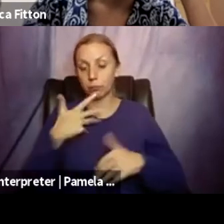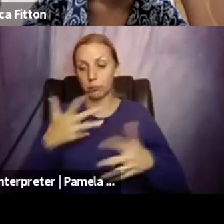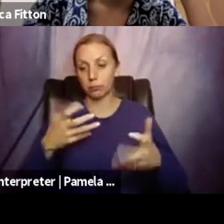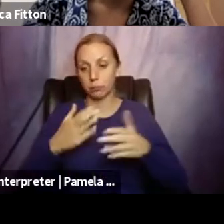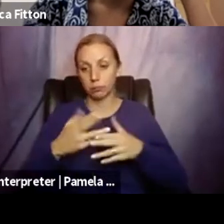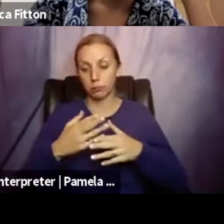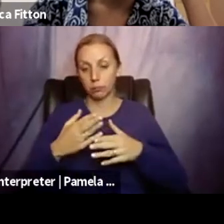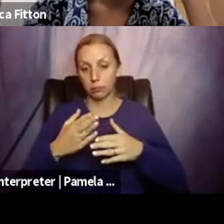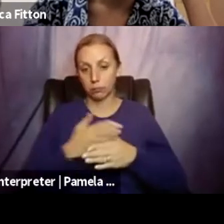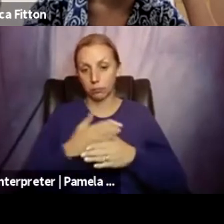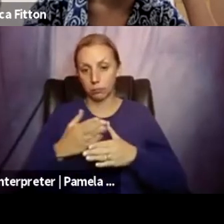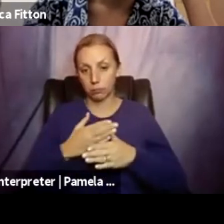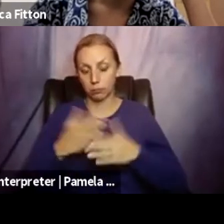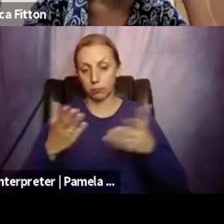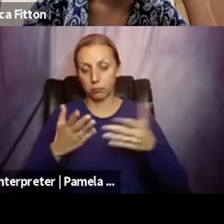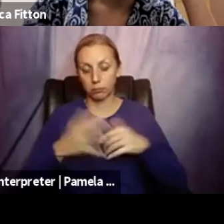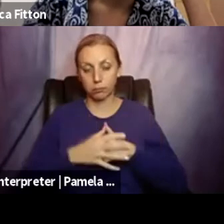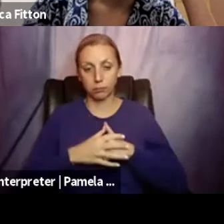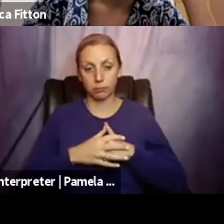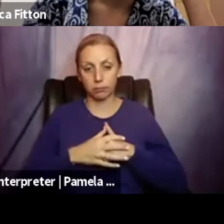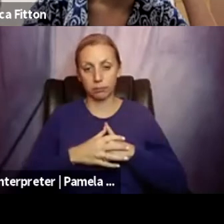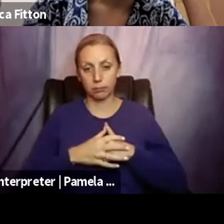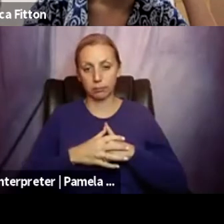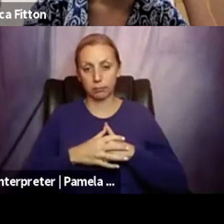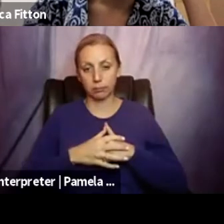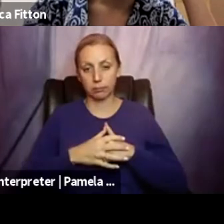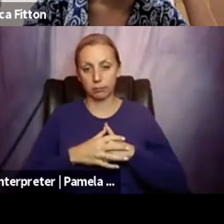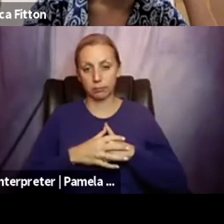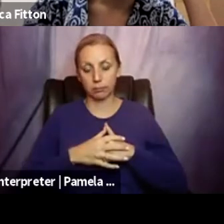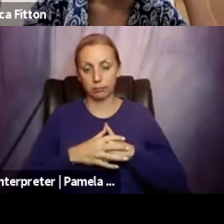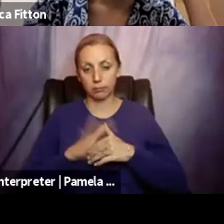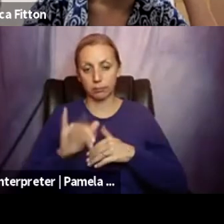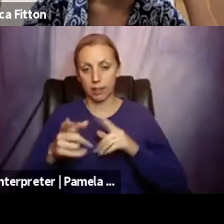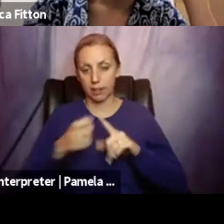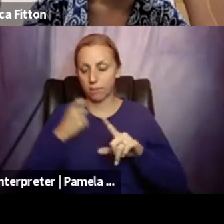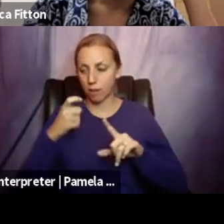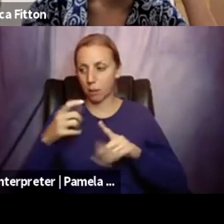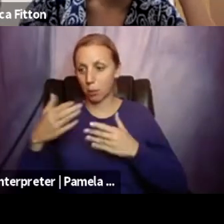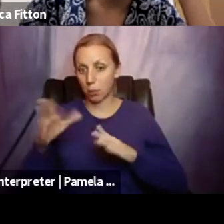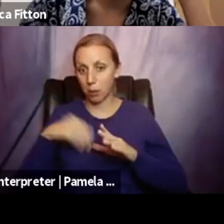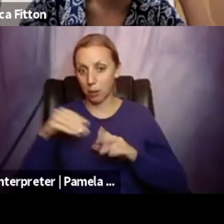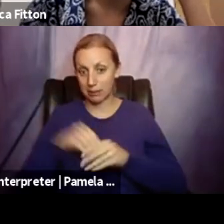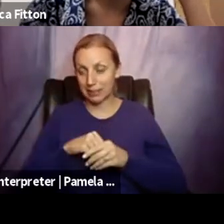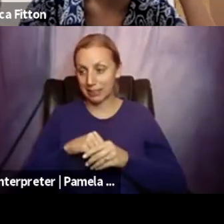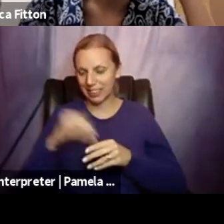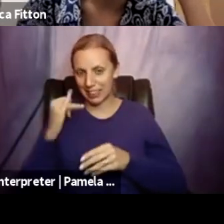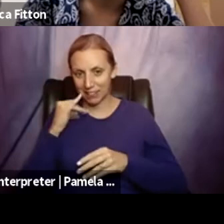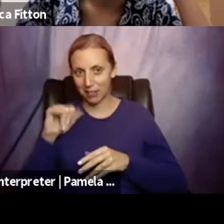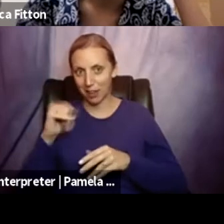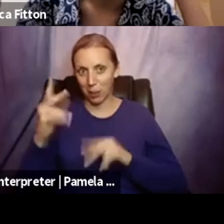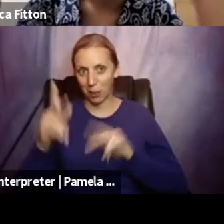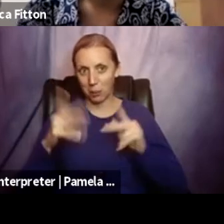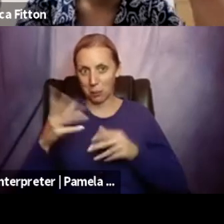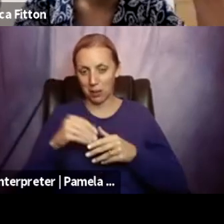share kind of just came out of the breakout room I was in. If my fellow breakout room people are okay